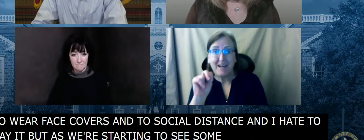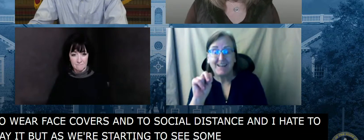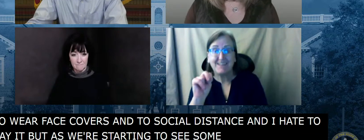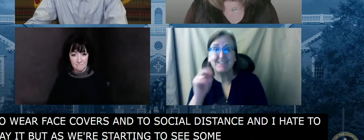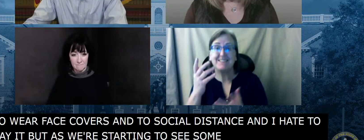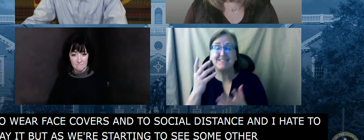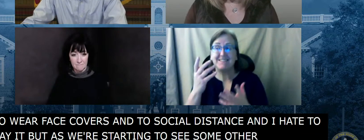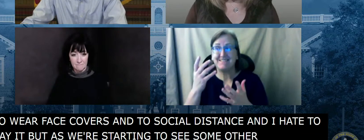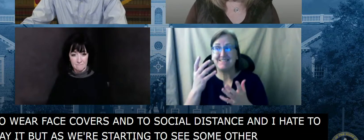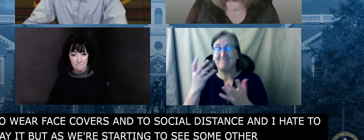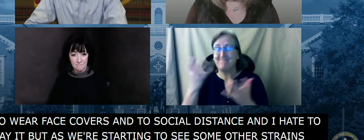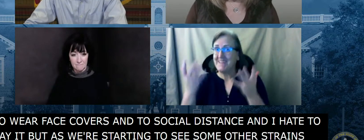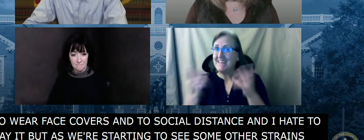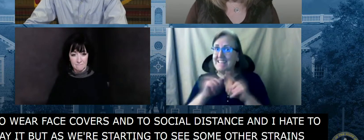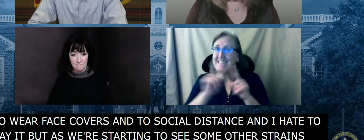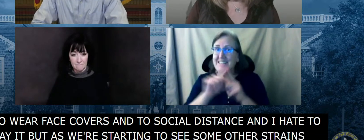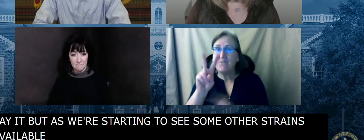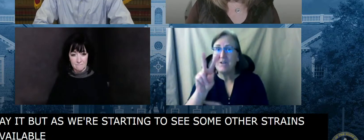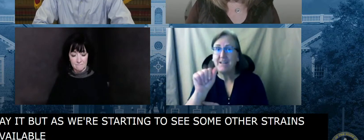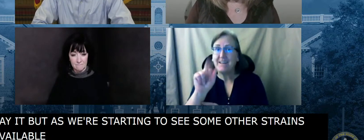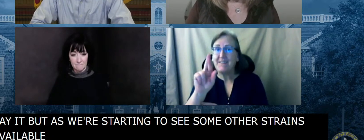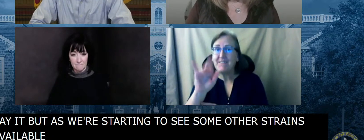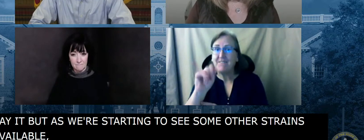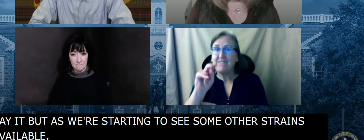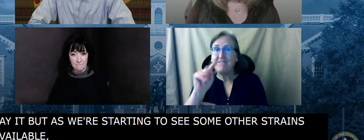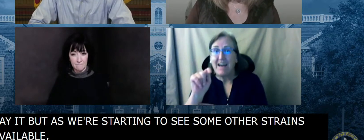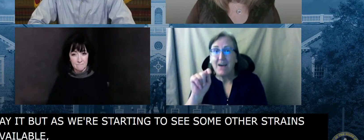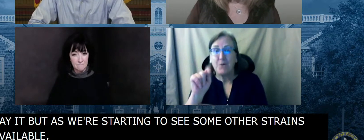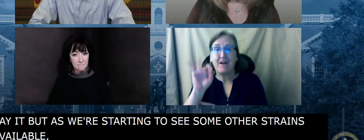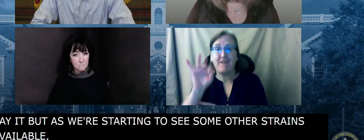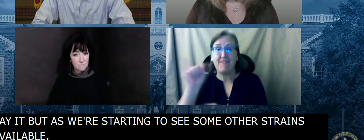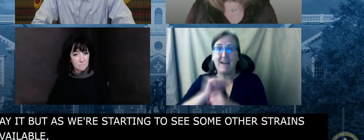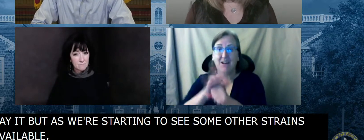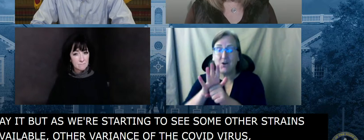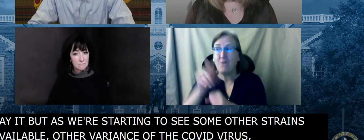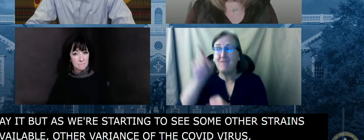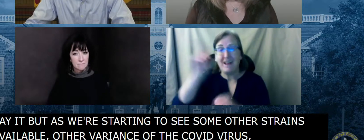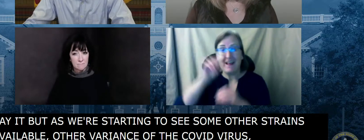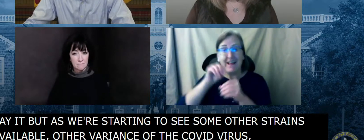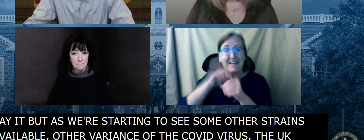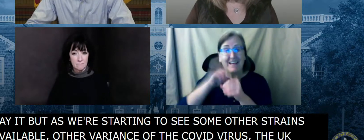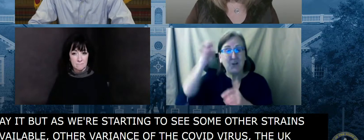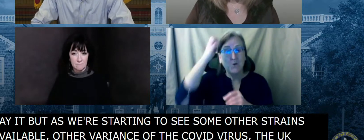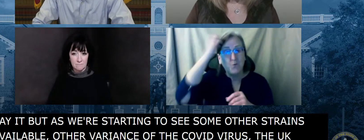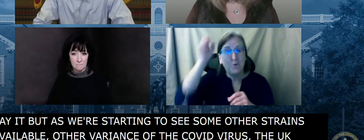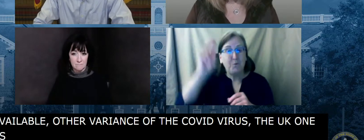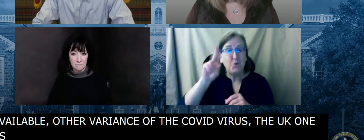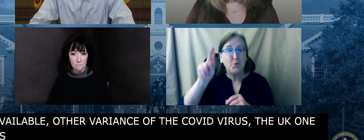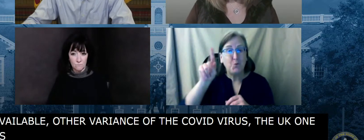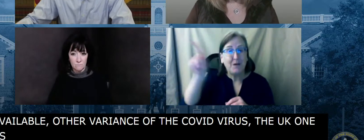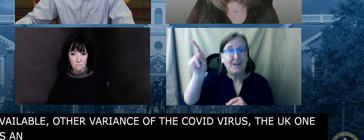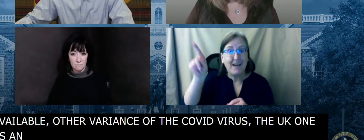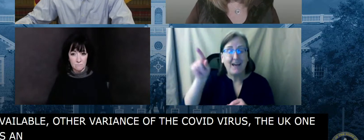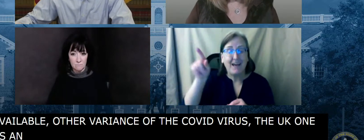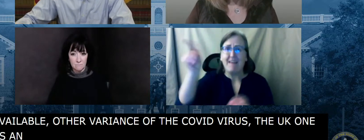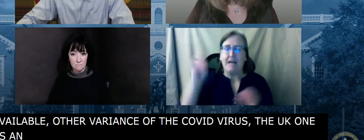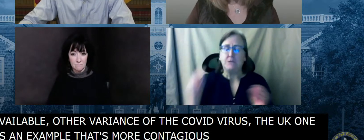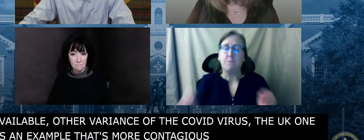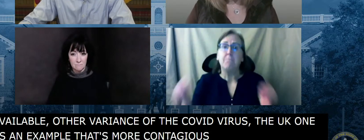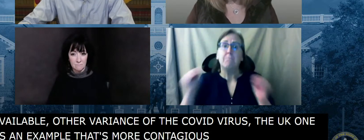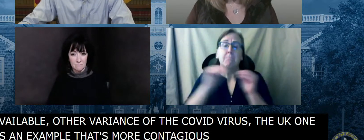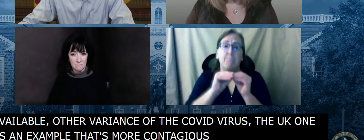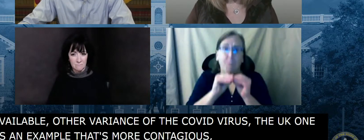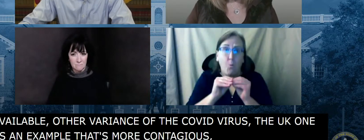available, other variants of the COVID virus, the UK one, as an example, that's more contagious, that's even